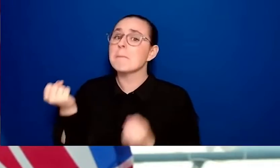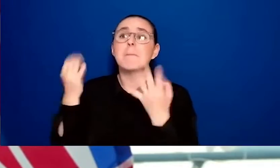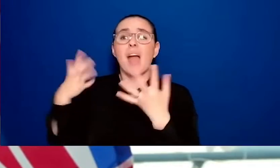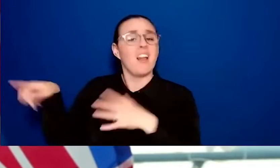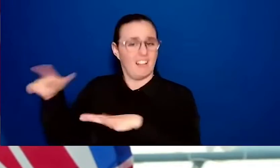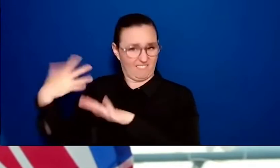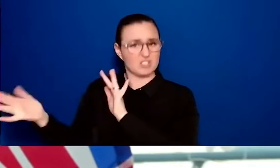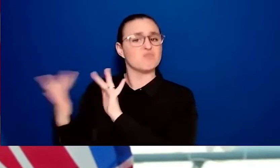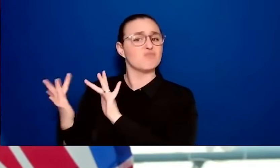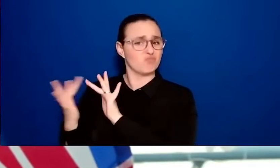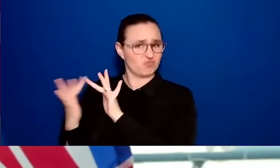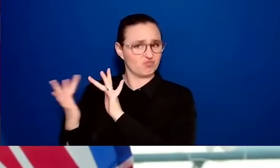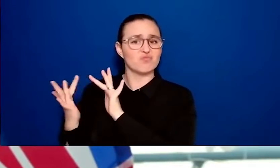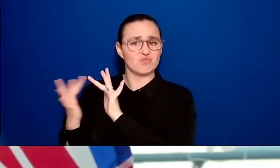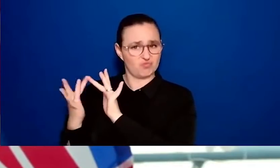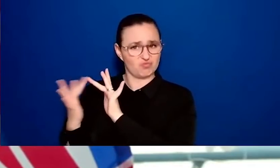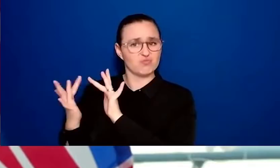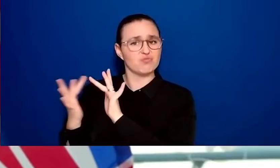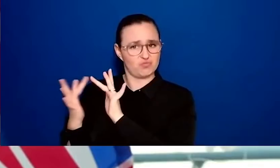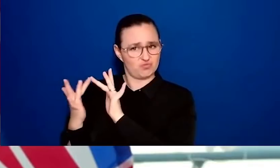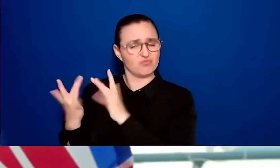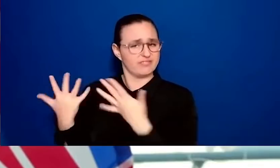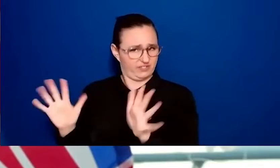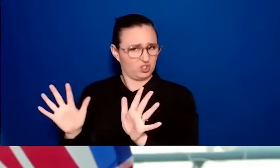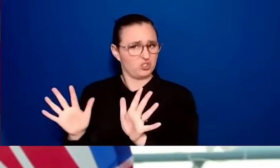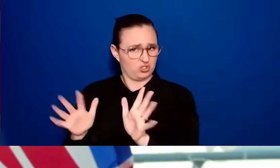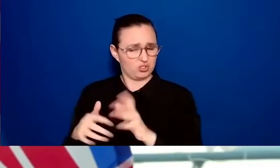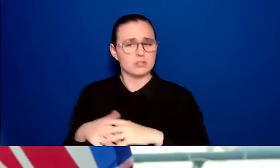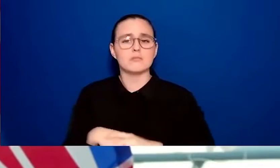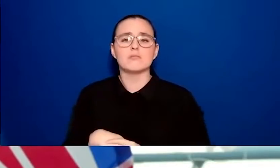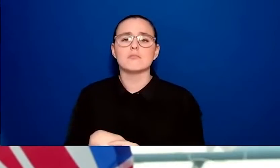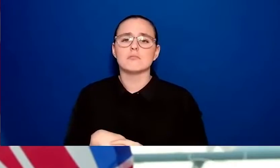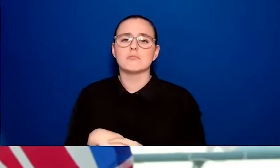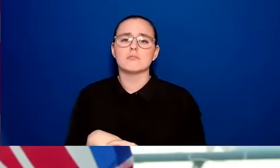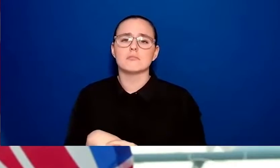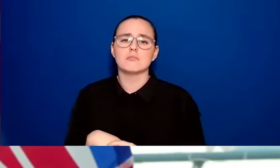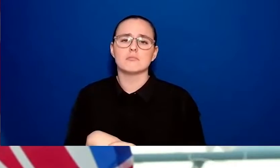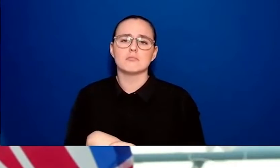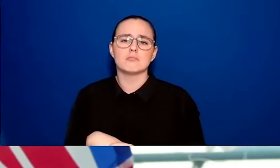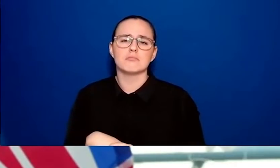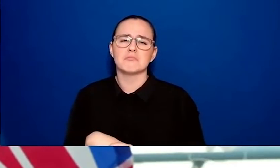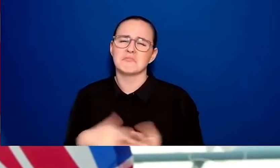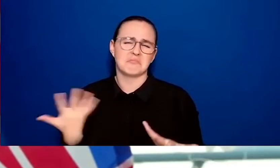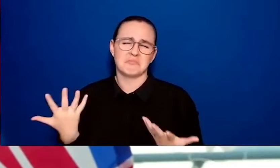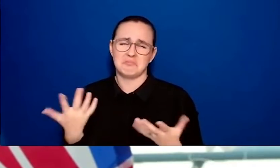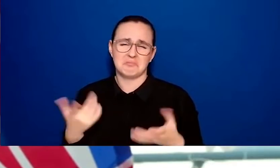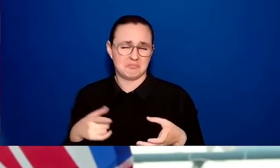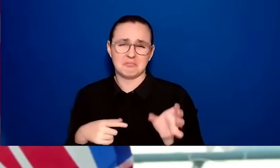good because that's the beauty, I think, of the simplicity of this card.